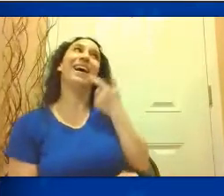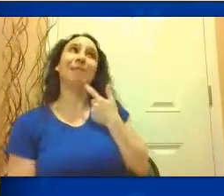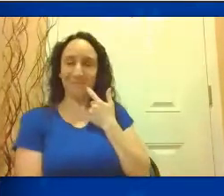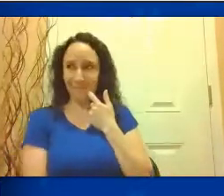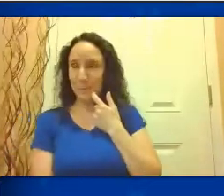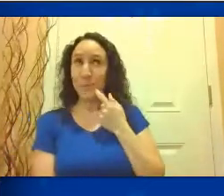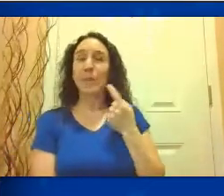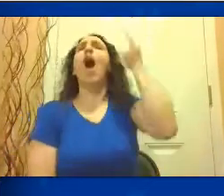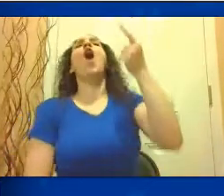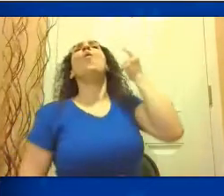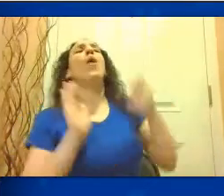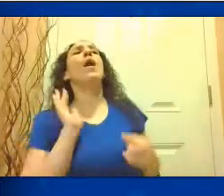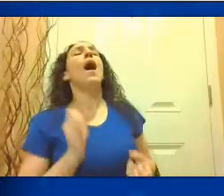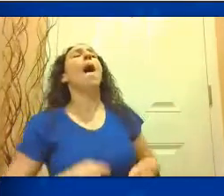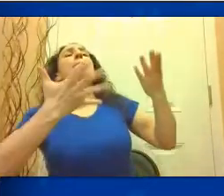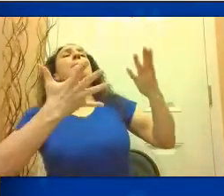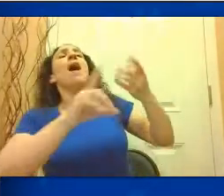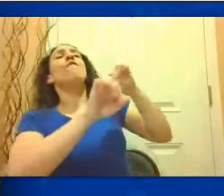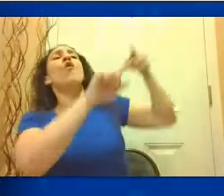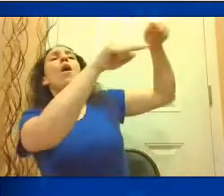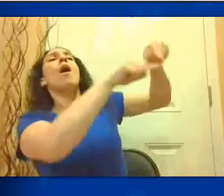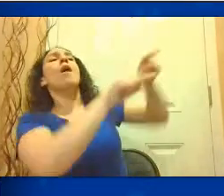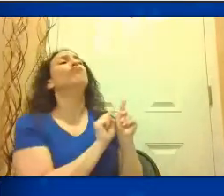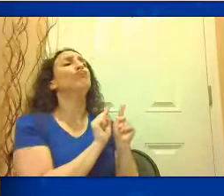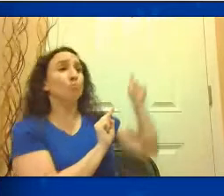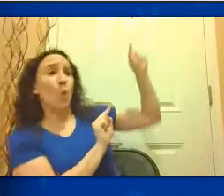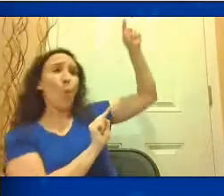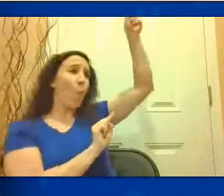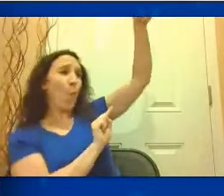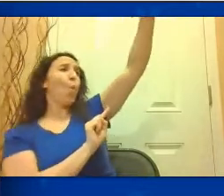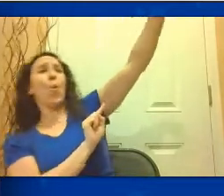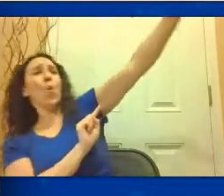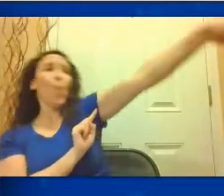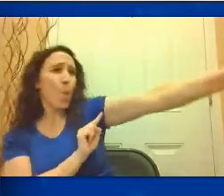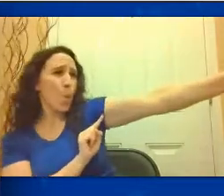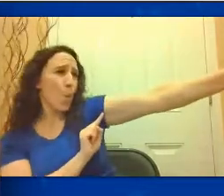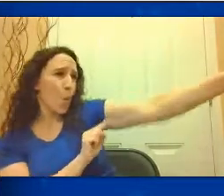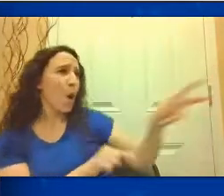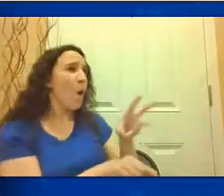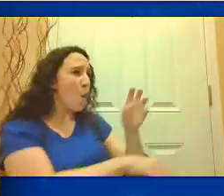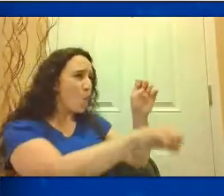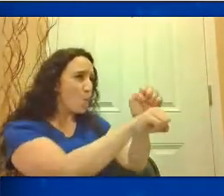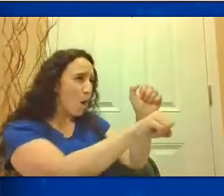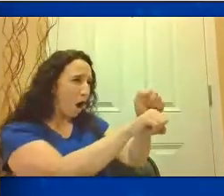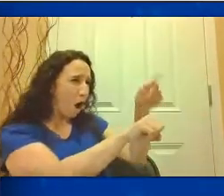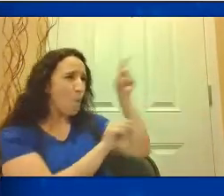then. I wonder how many big bad wolves it is from where you're standing to that great